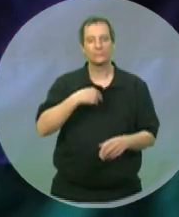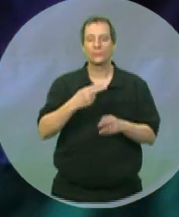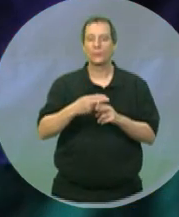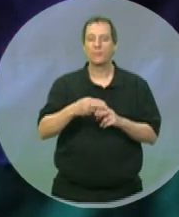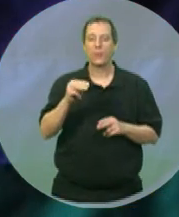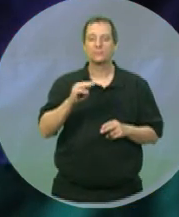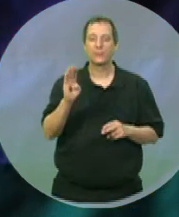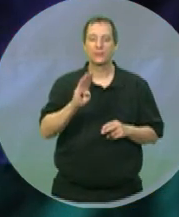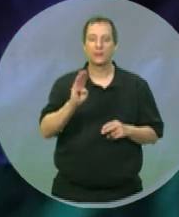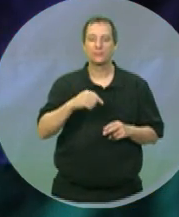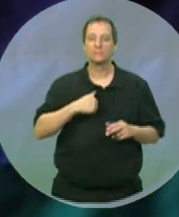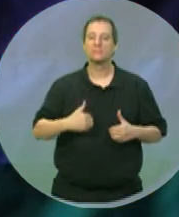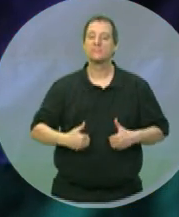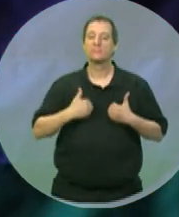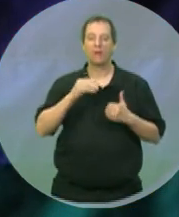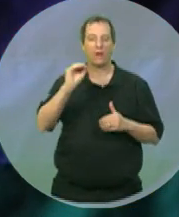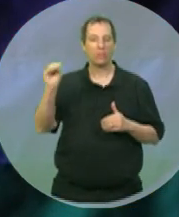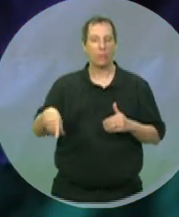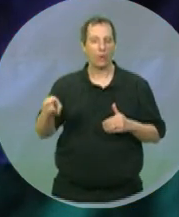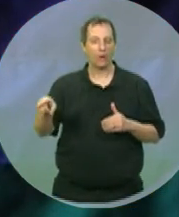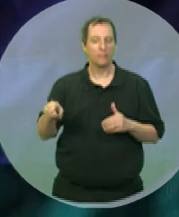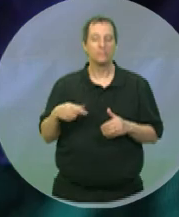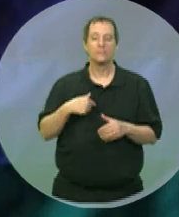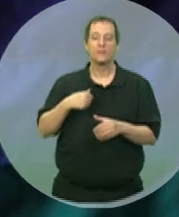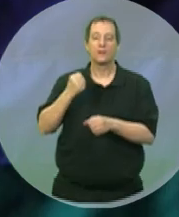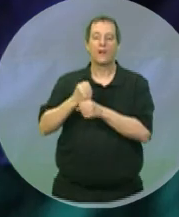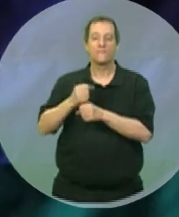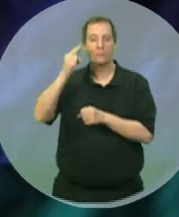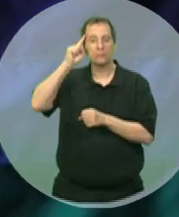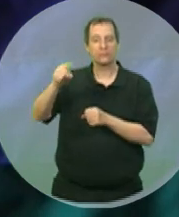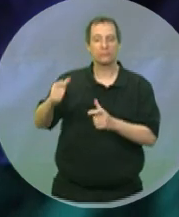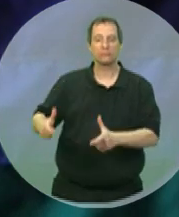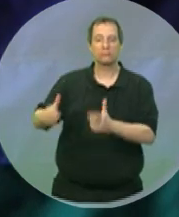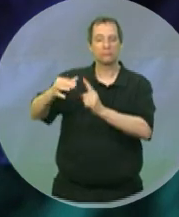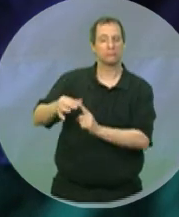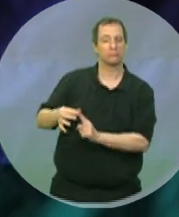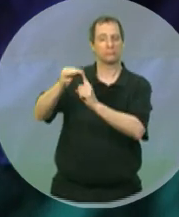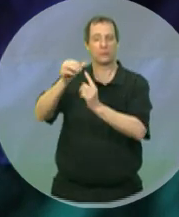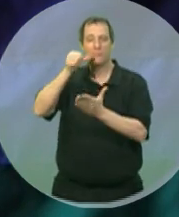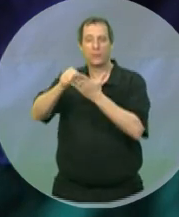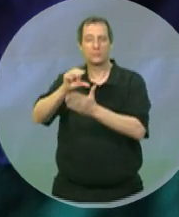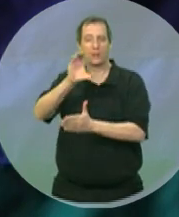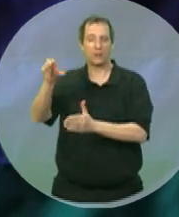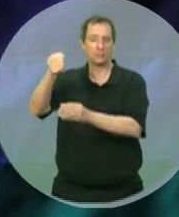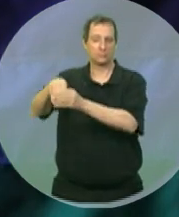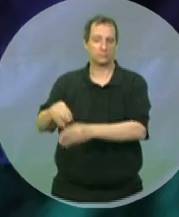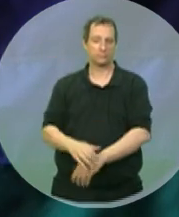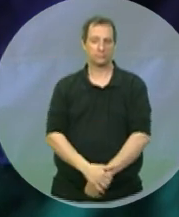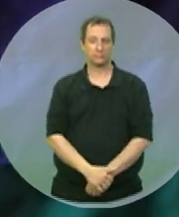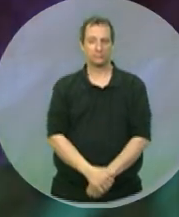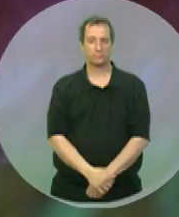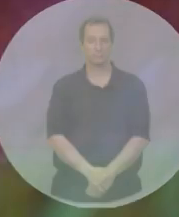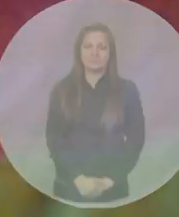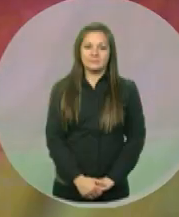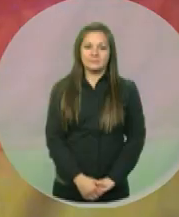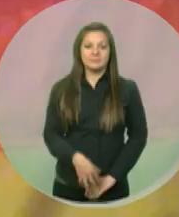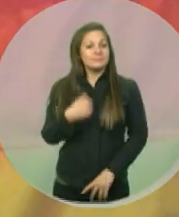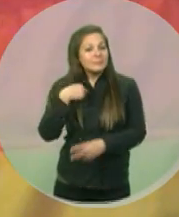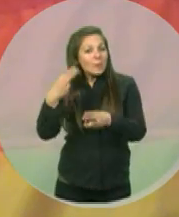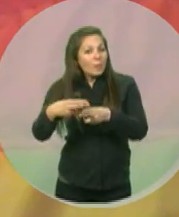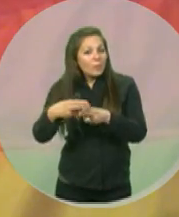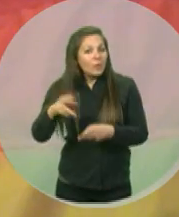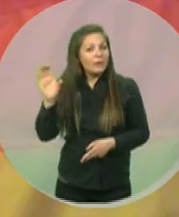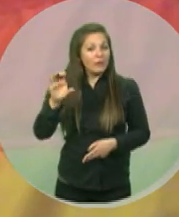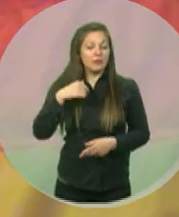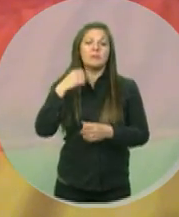Hi, my name is Maurice Bertrand. I live in Ottawa. I work for Canada Post at the main plant. My name